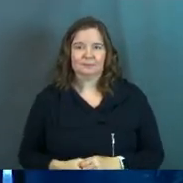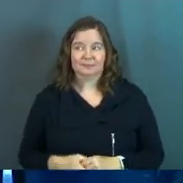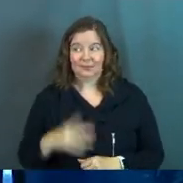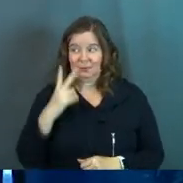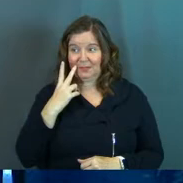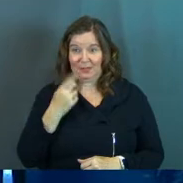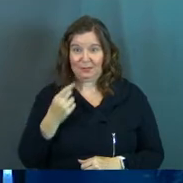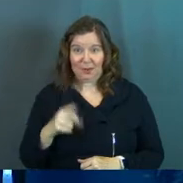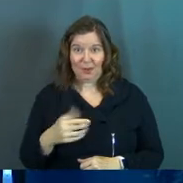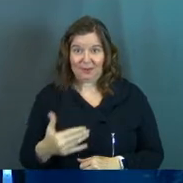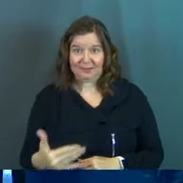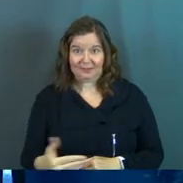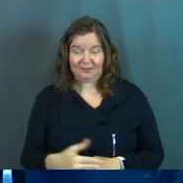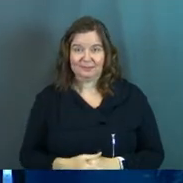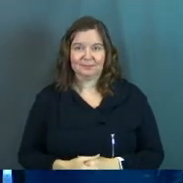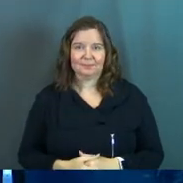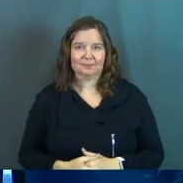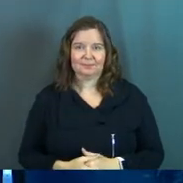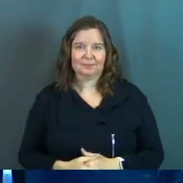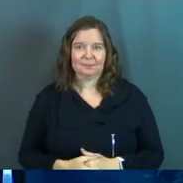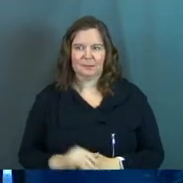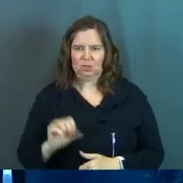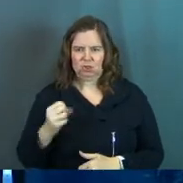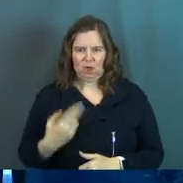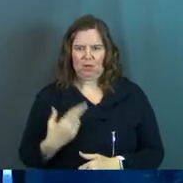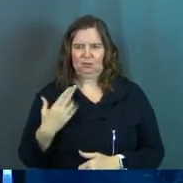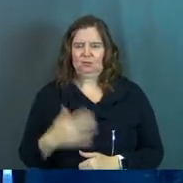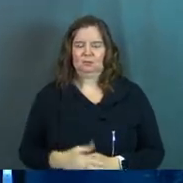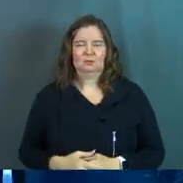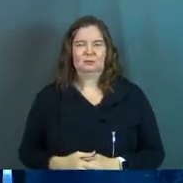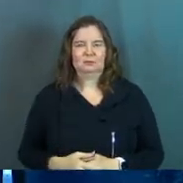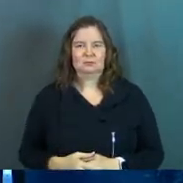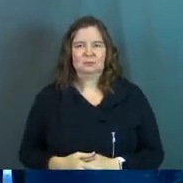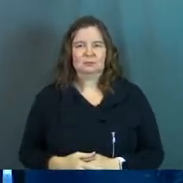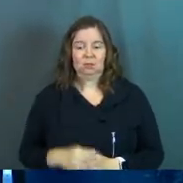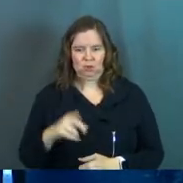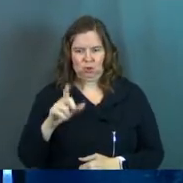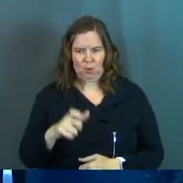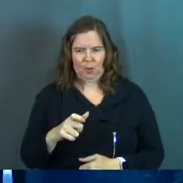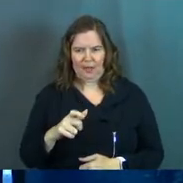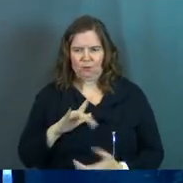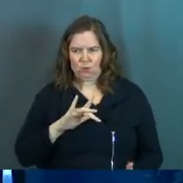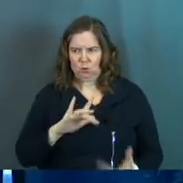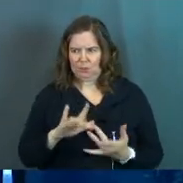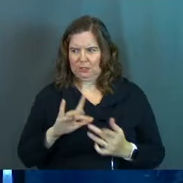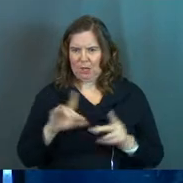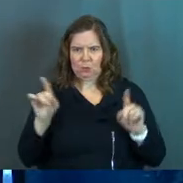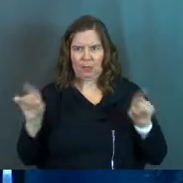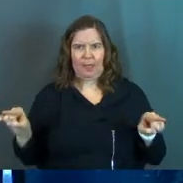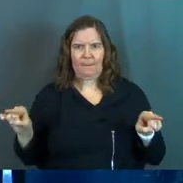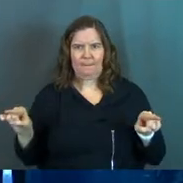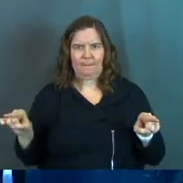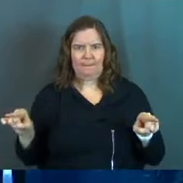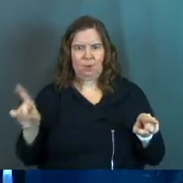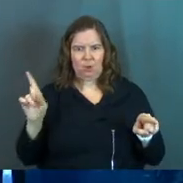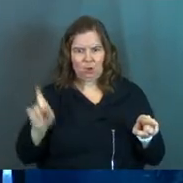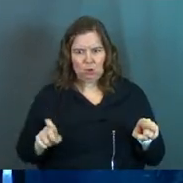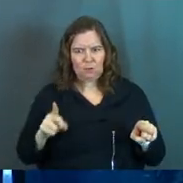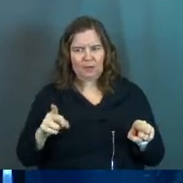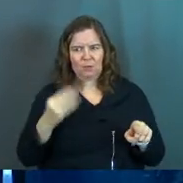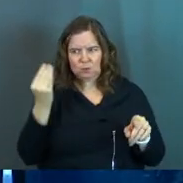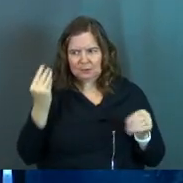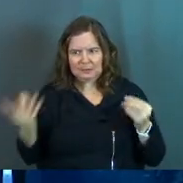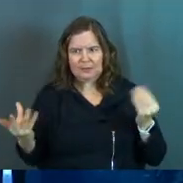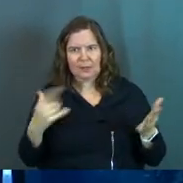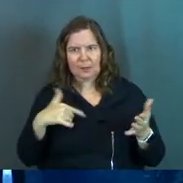You see where this is going? Josh, you've got to reach out to them. You've